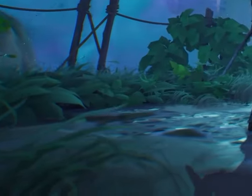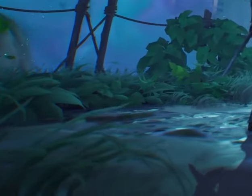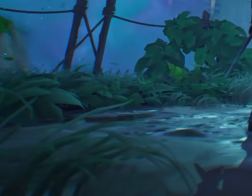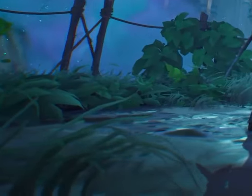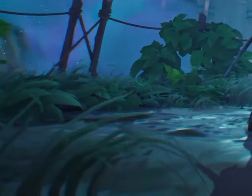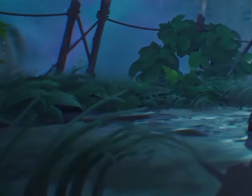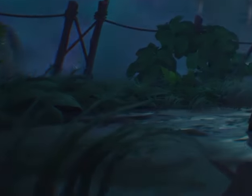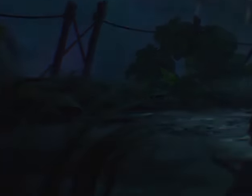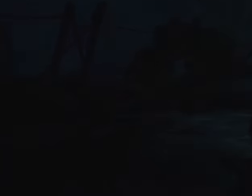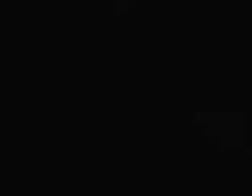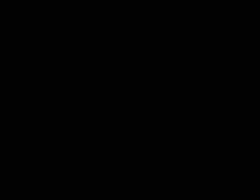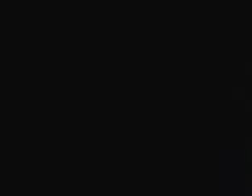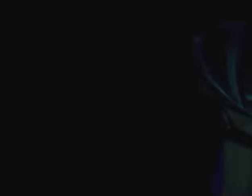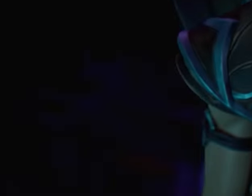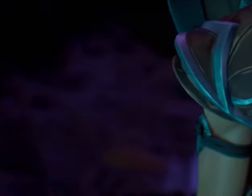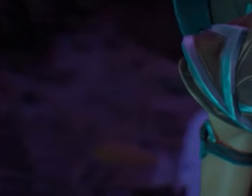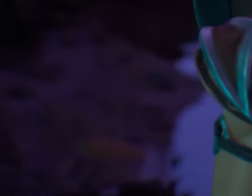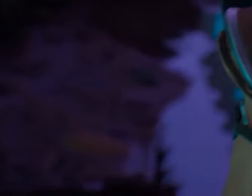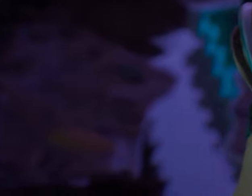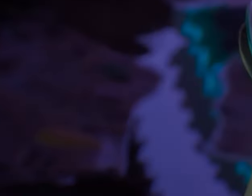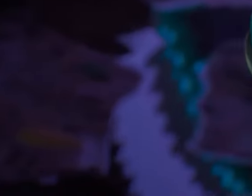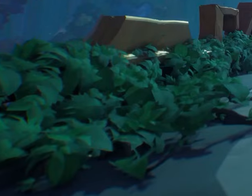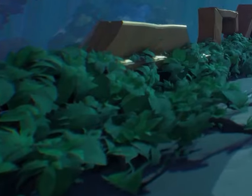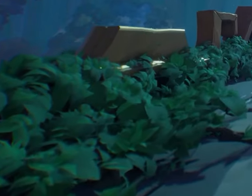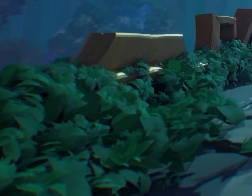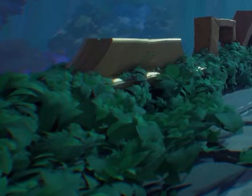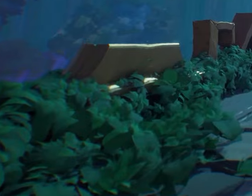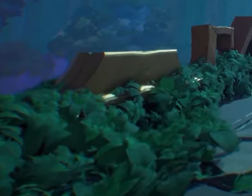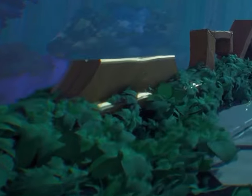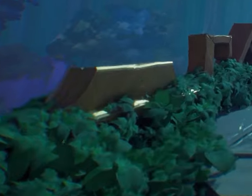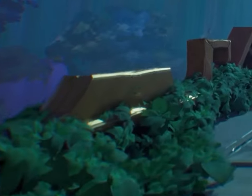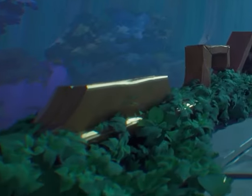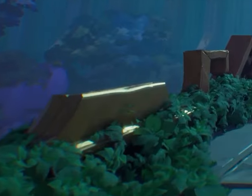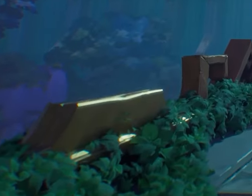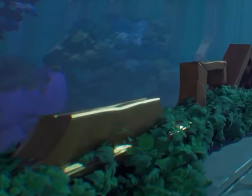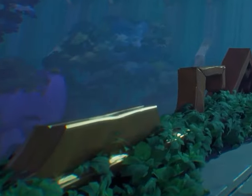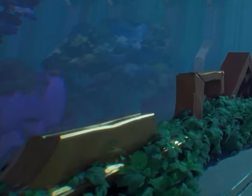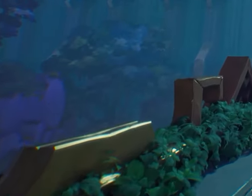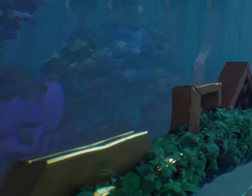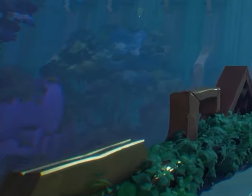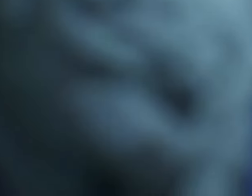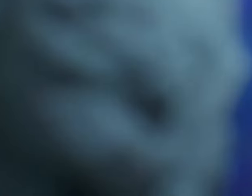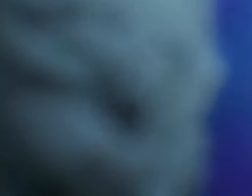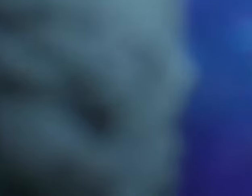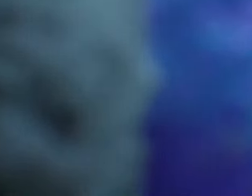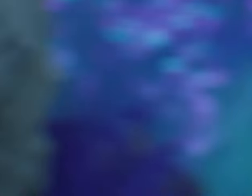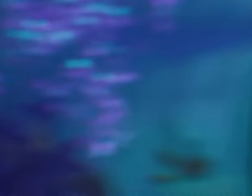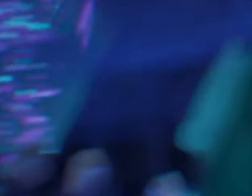So after all the legends, this is it. The Enclave.